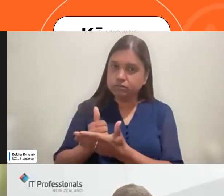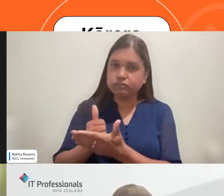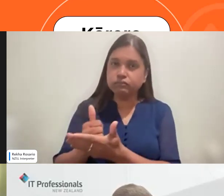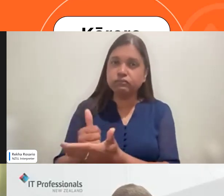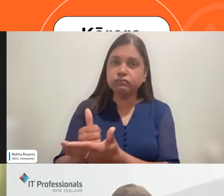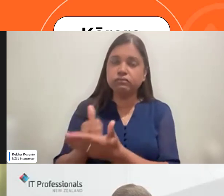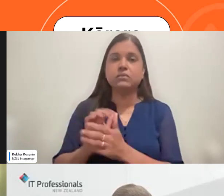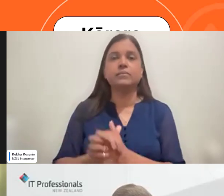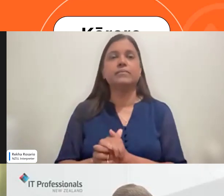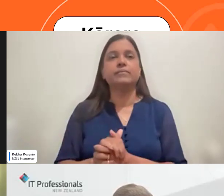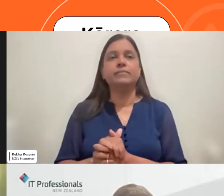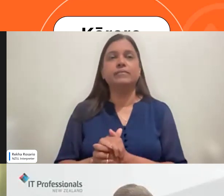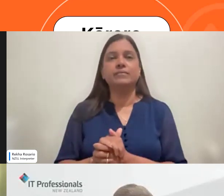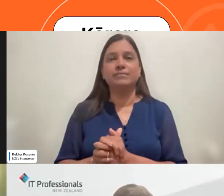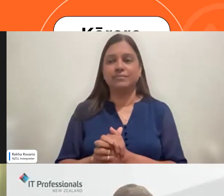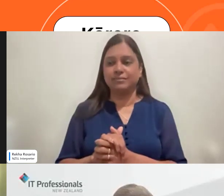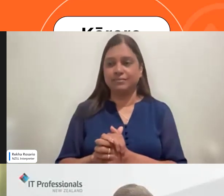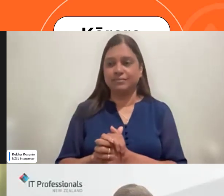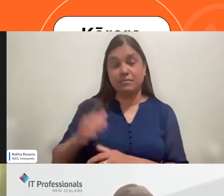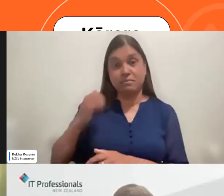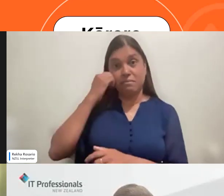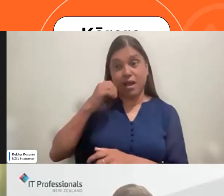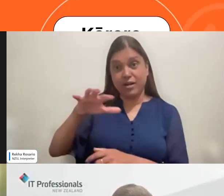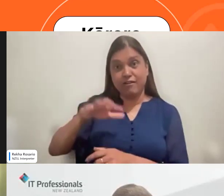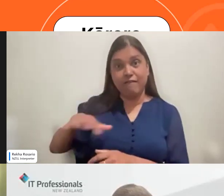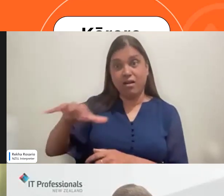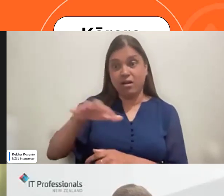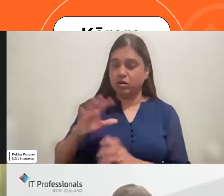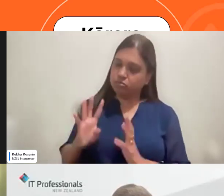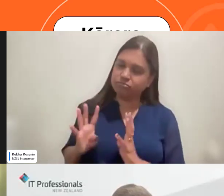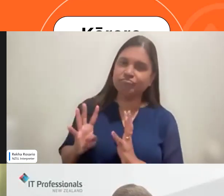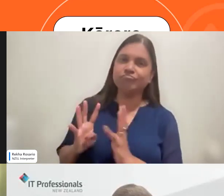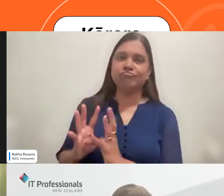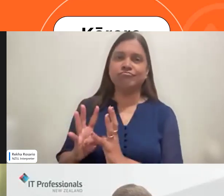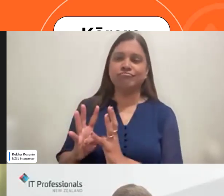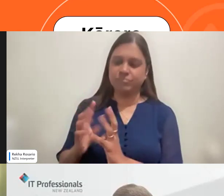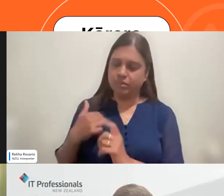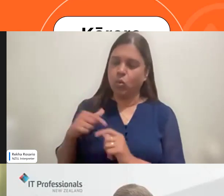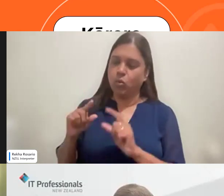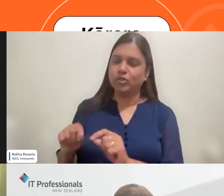a community, as a Māori whānau, we said, yep, we're going to do that. And